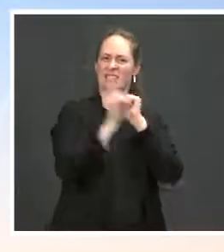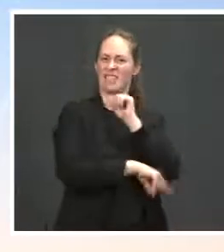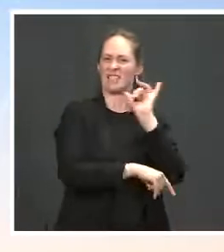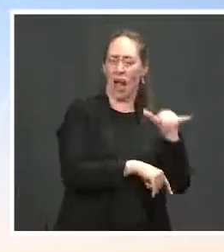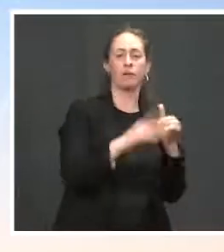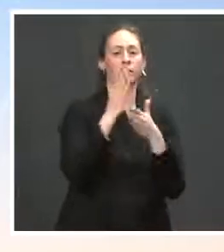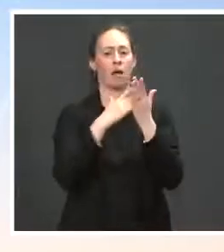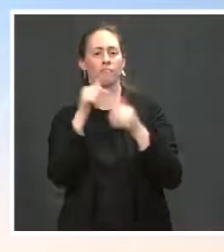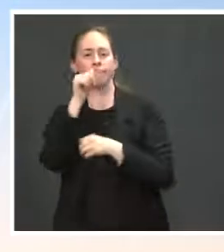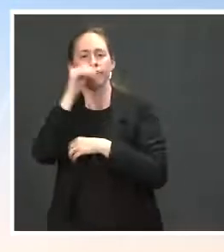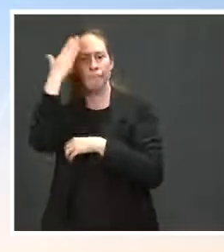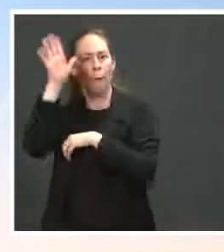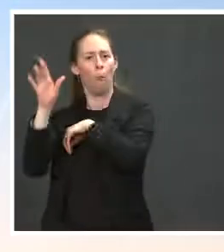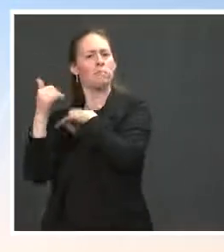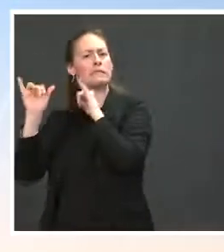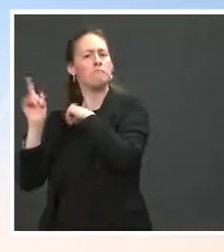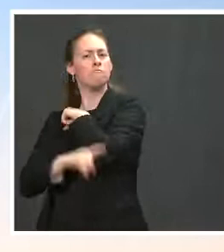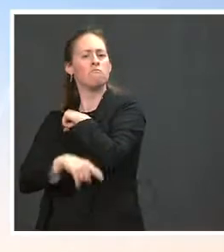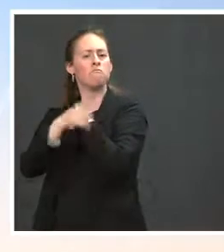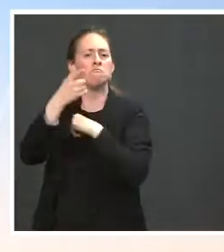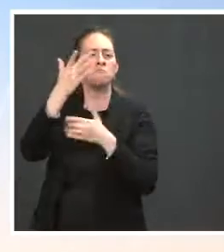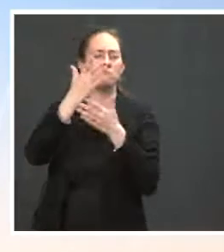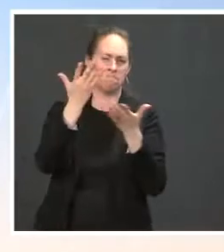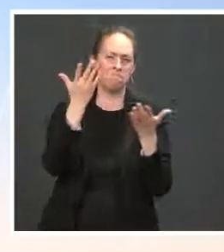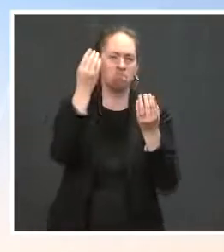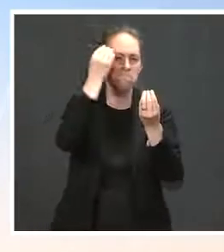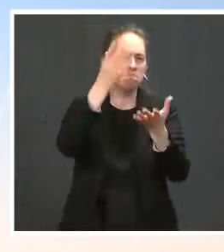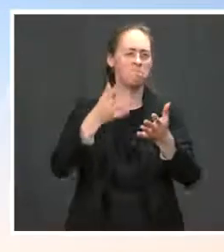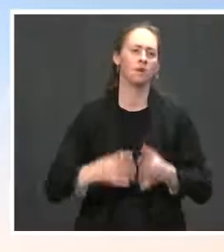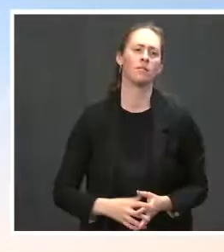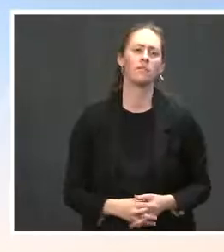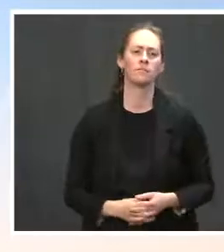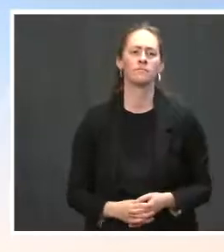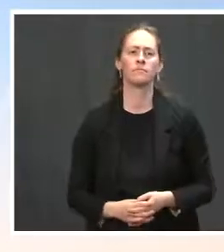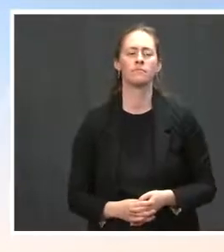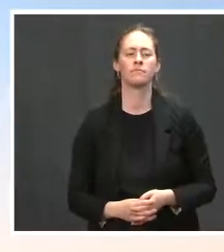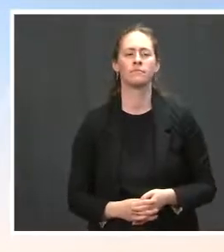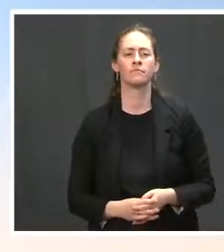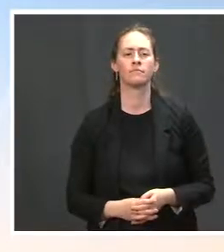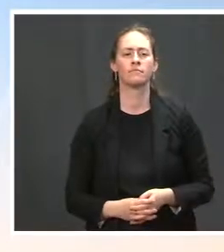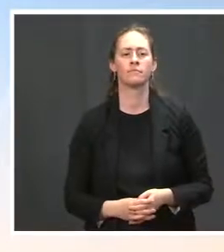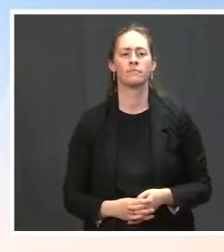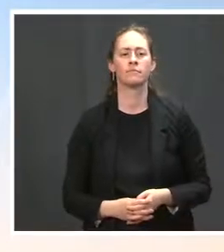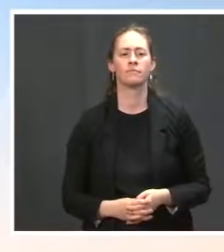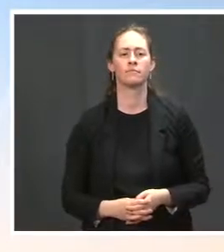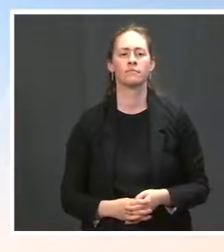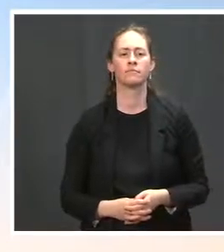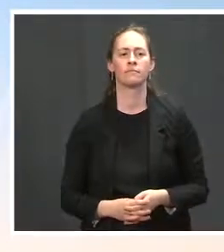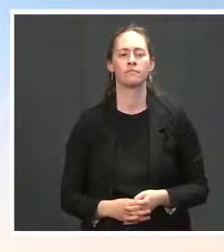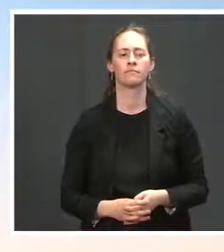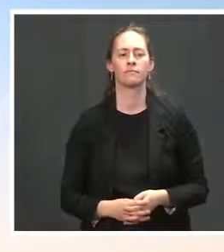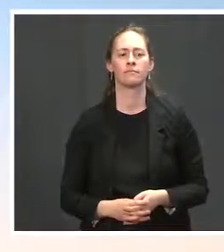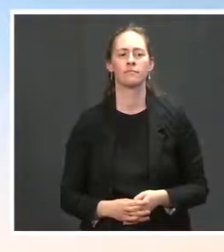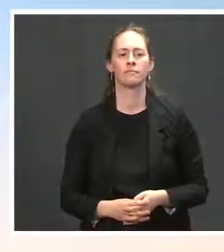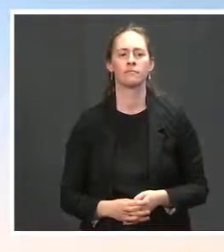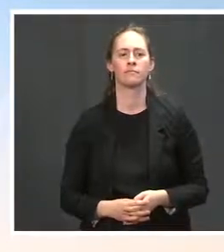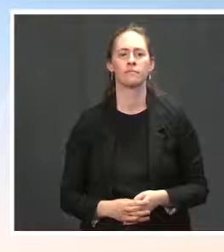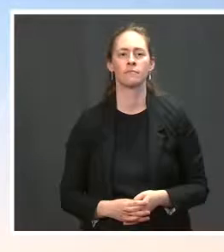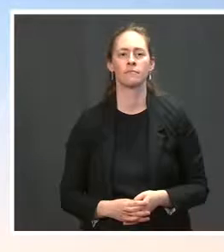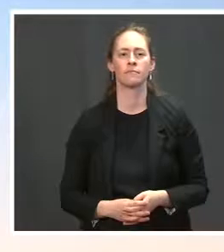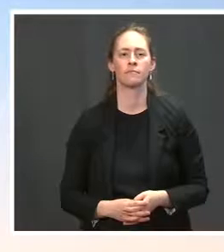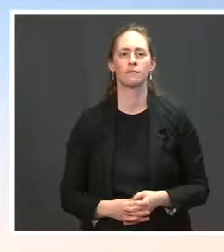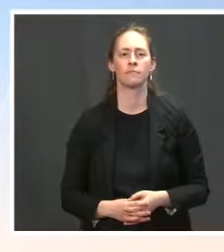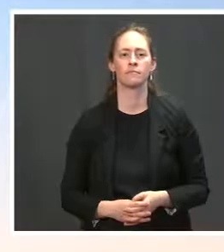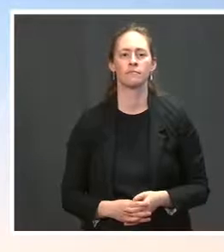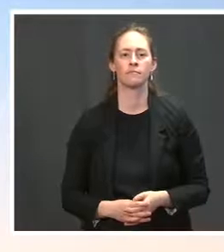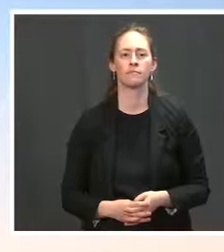much. Two more foreign ones. Today, Australia announced the Australian federal government announced it was revoking